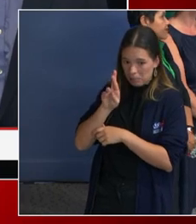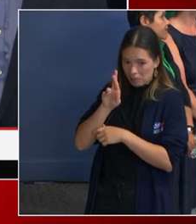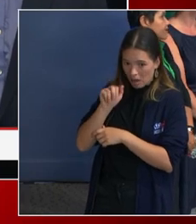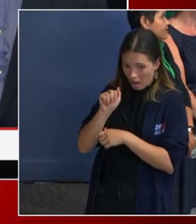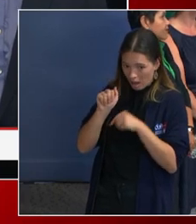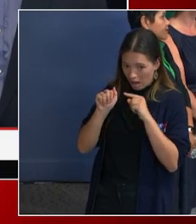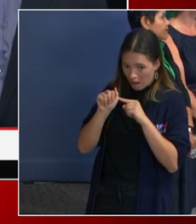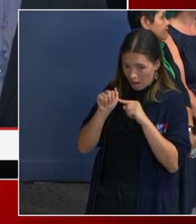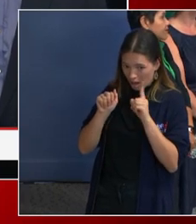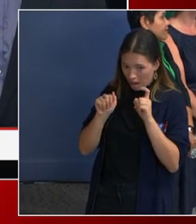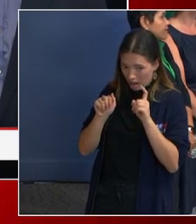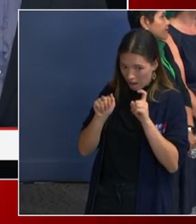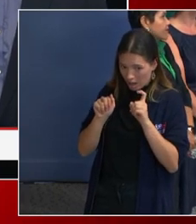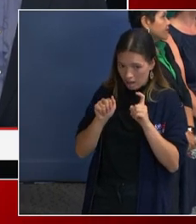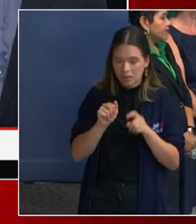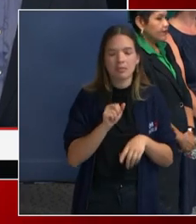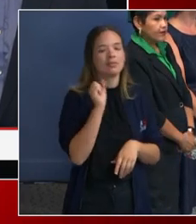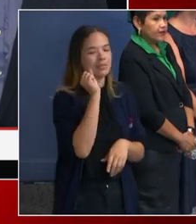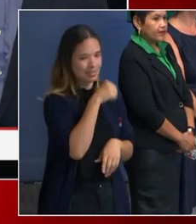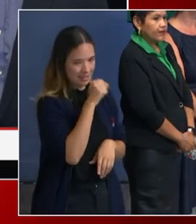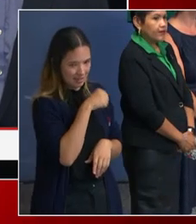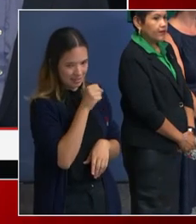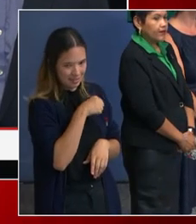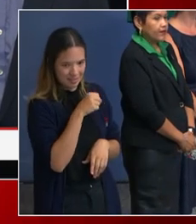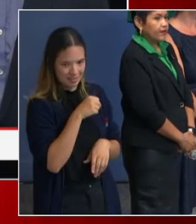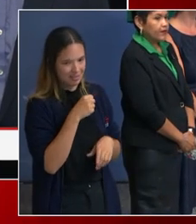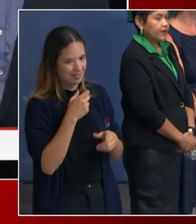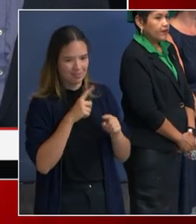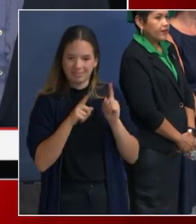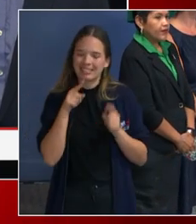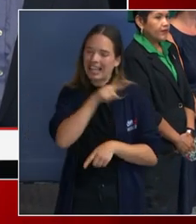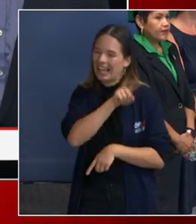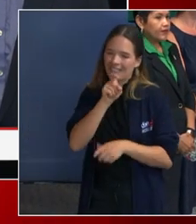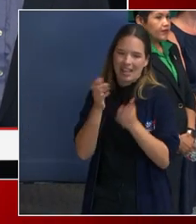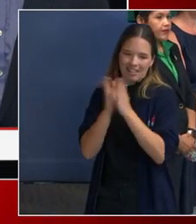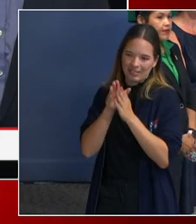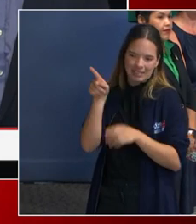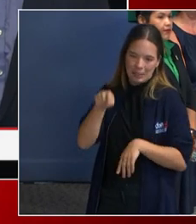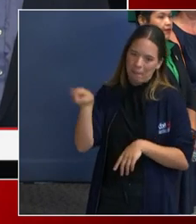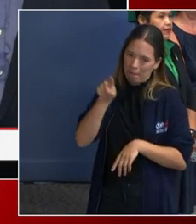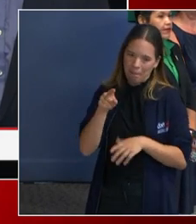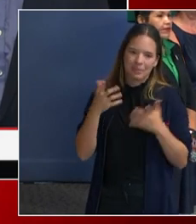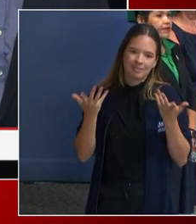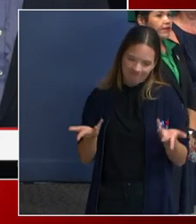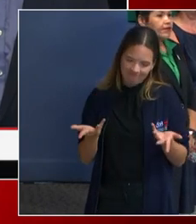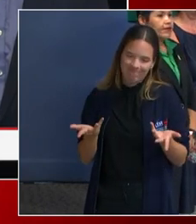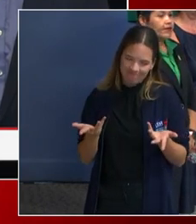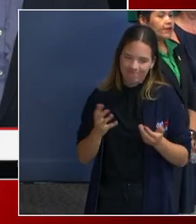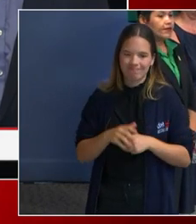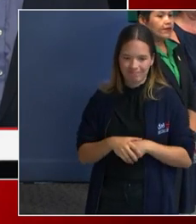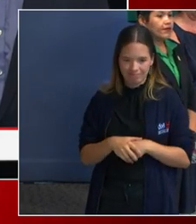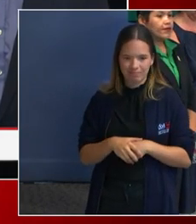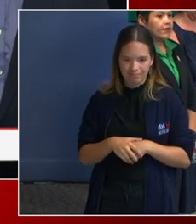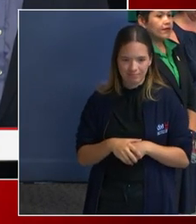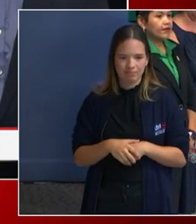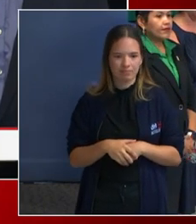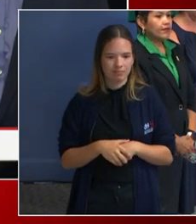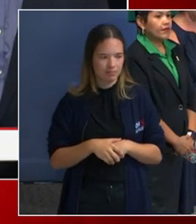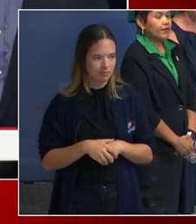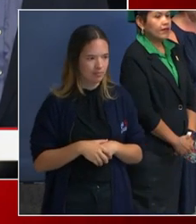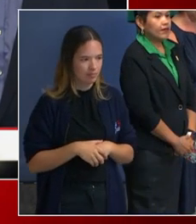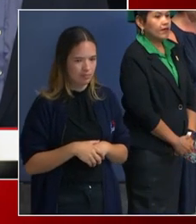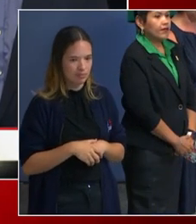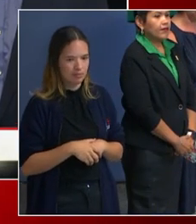ask ABRA if that's a policy, if that is an initiative of theirs. Yep. Your DC Shadow